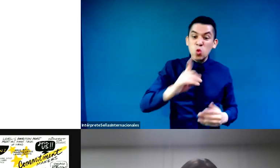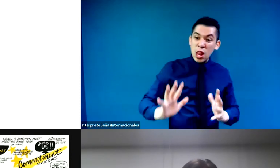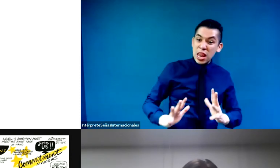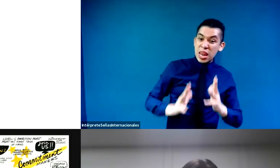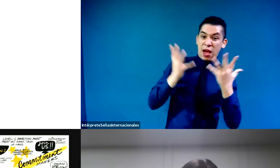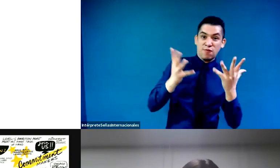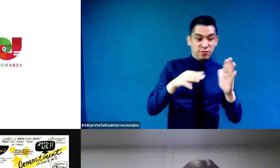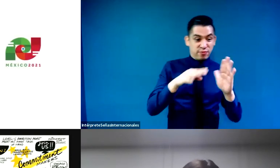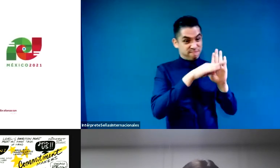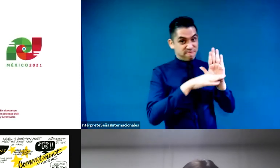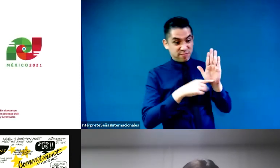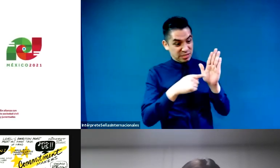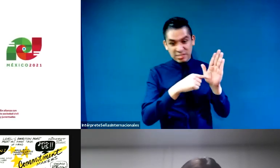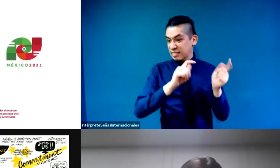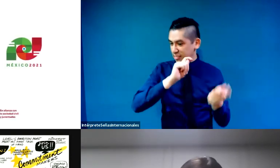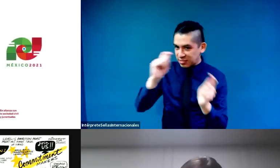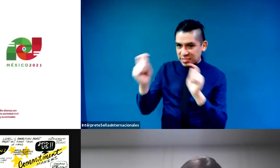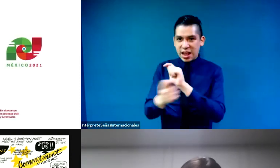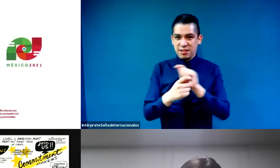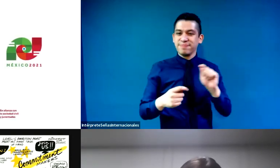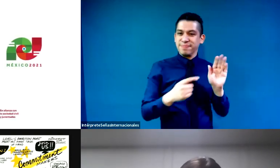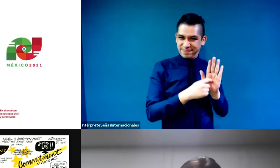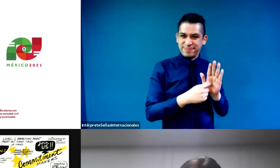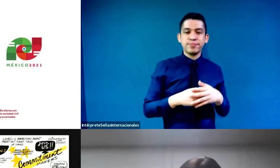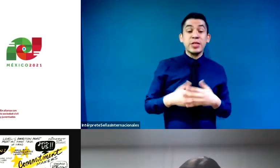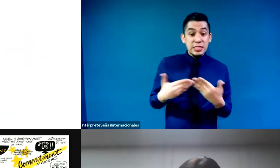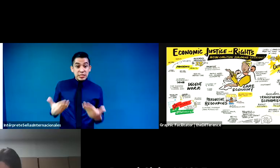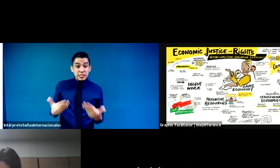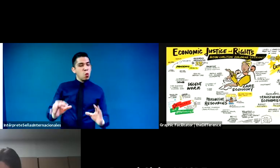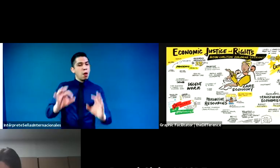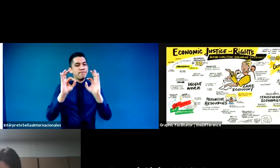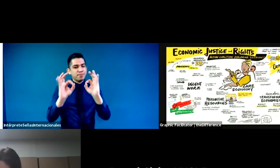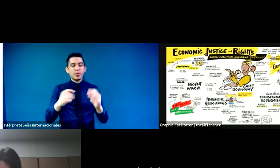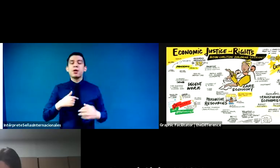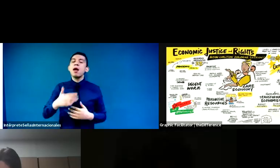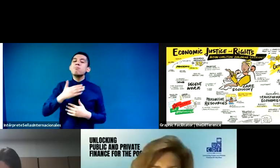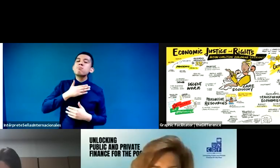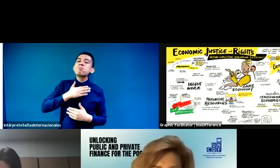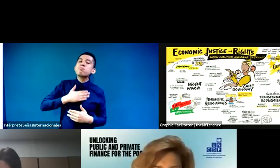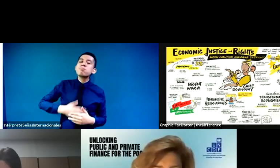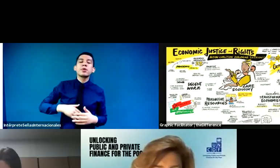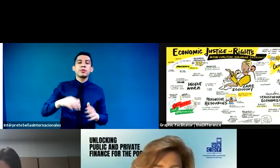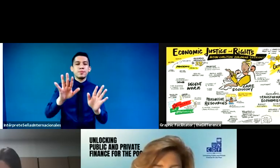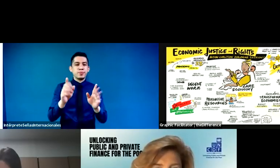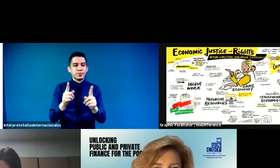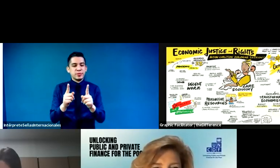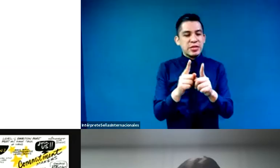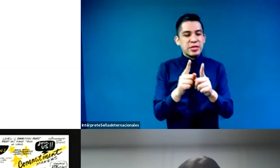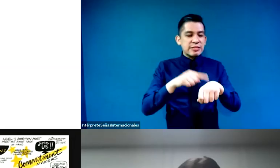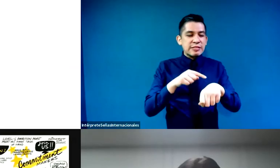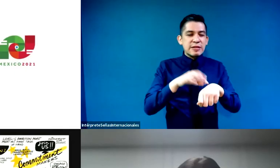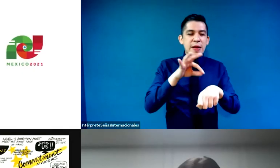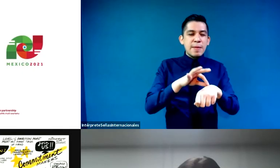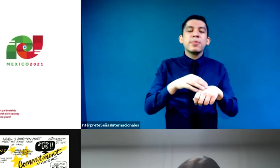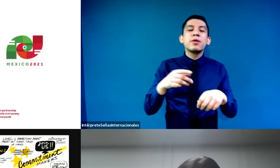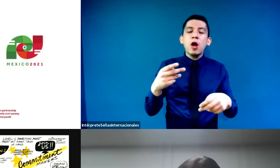We would now like to take a few minutes to respond to some of the questions that have come in. As mentioned